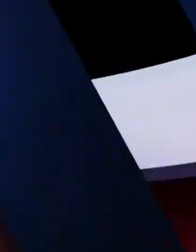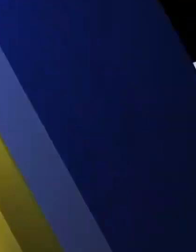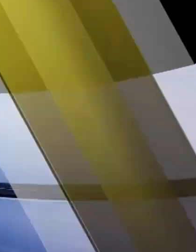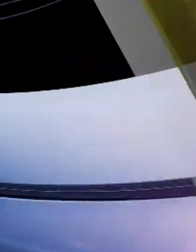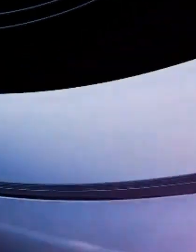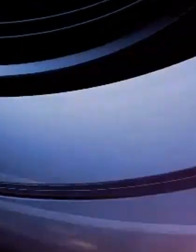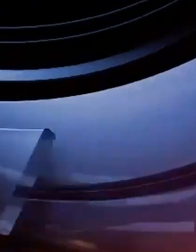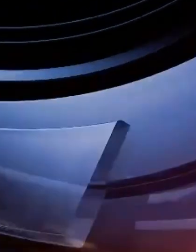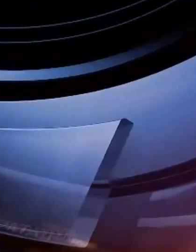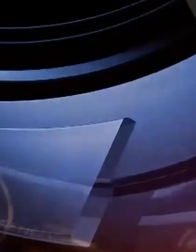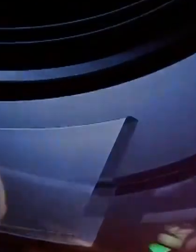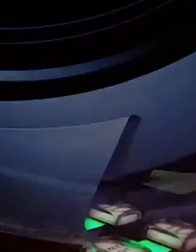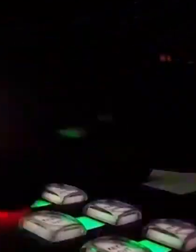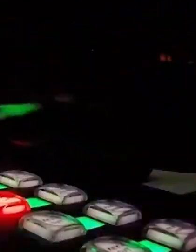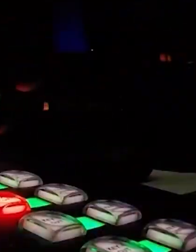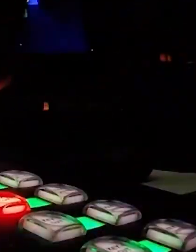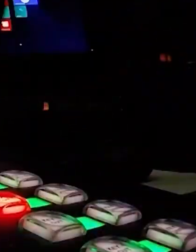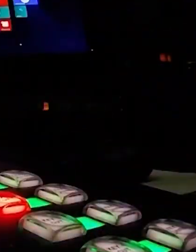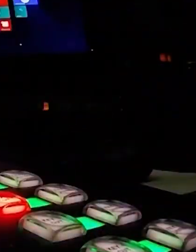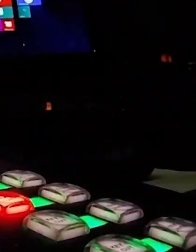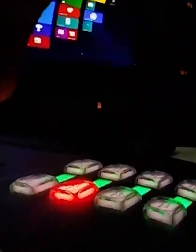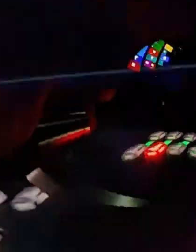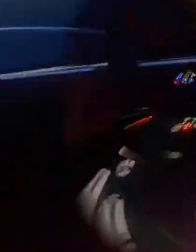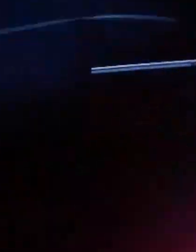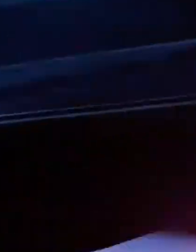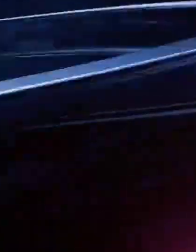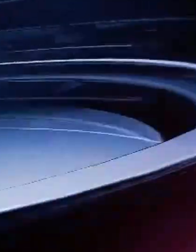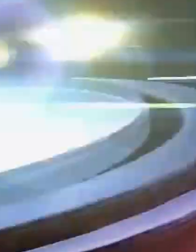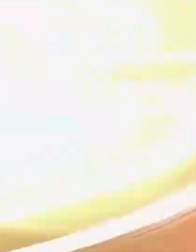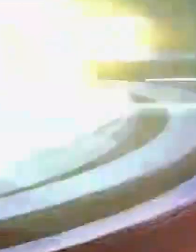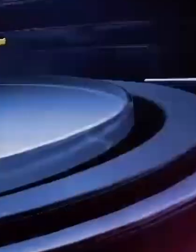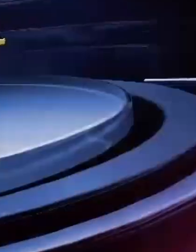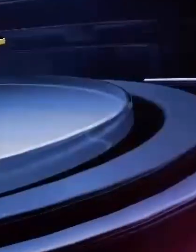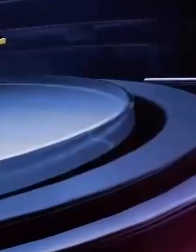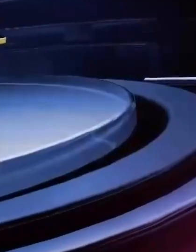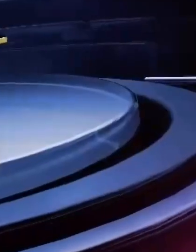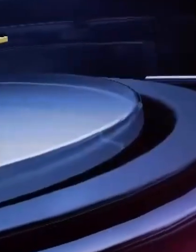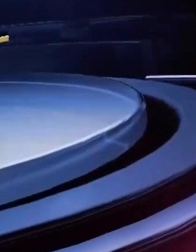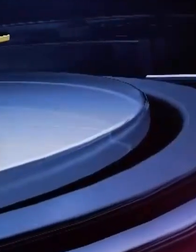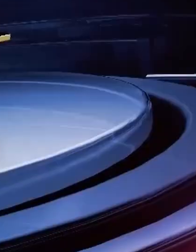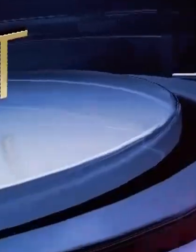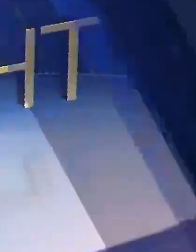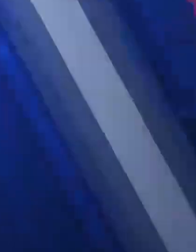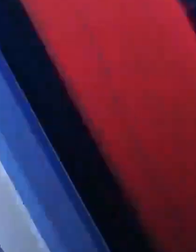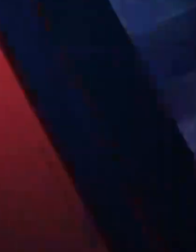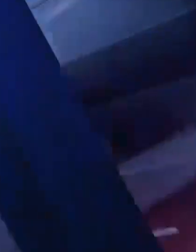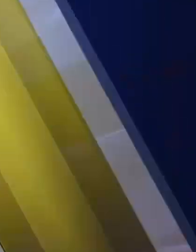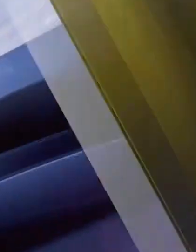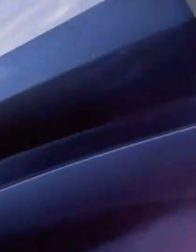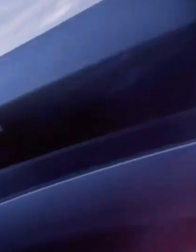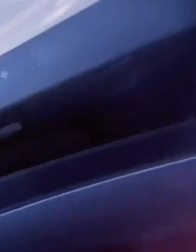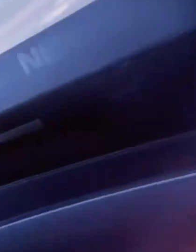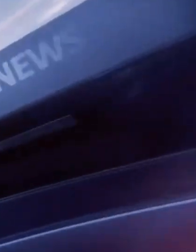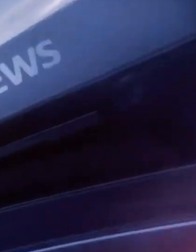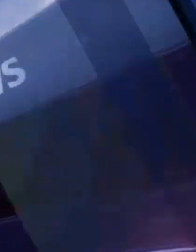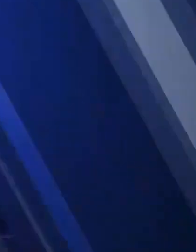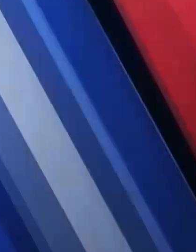Broadcasting from our studios in the Pine St. Michael, this is CBC NewsNight, starting now.